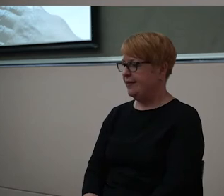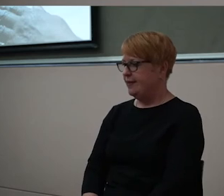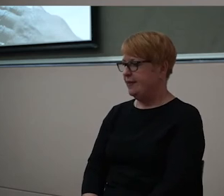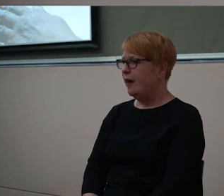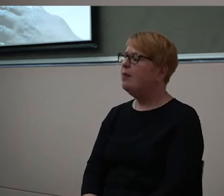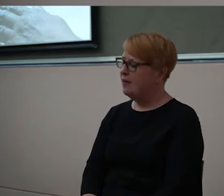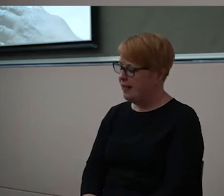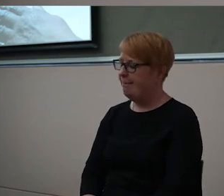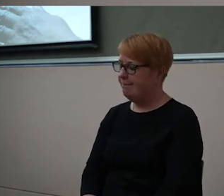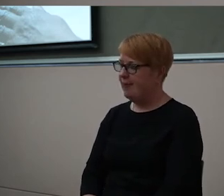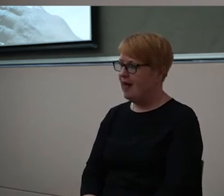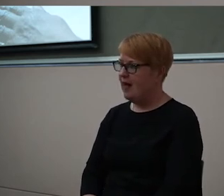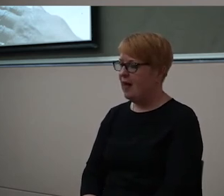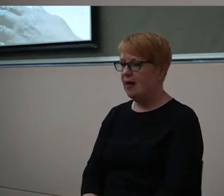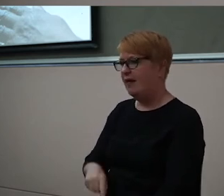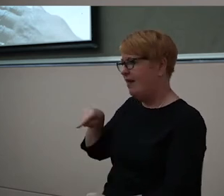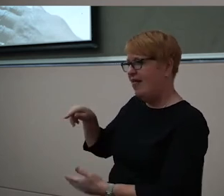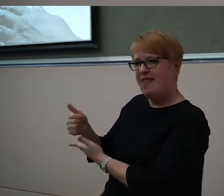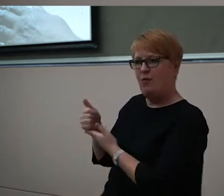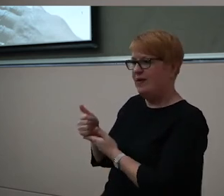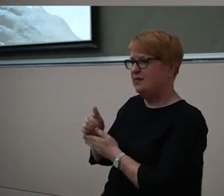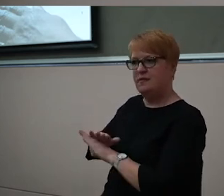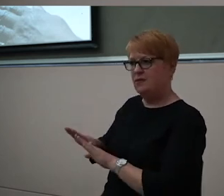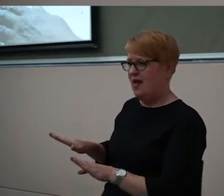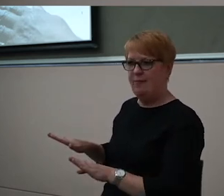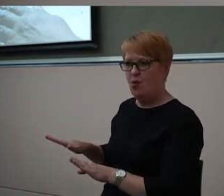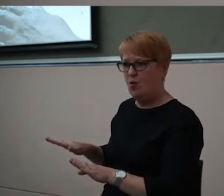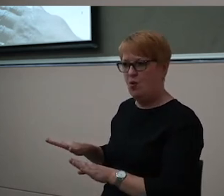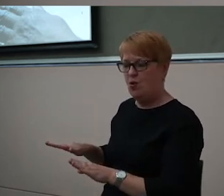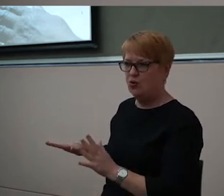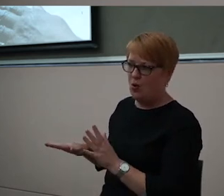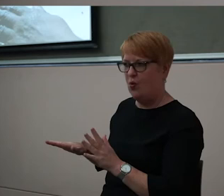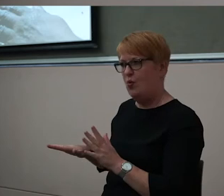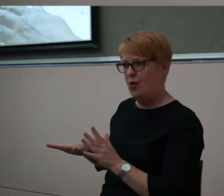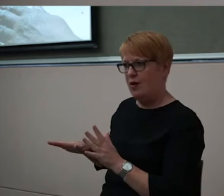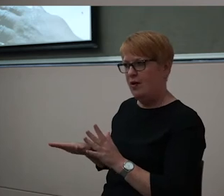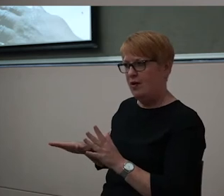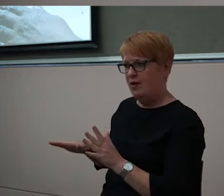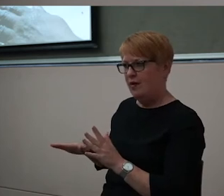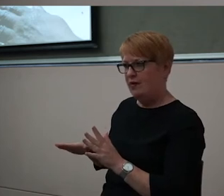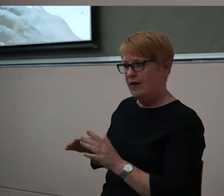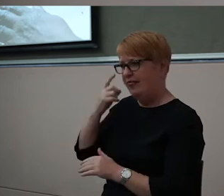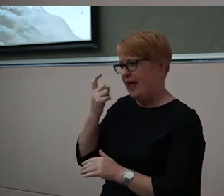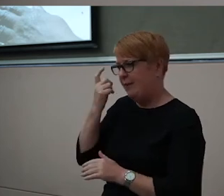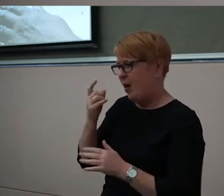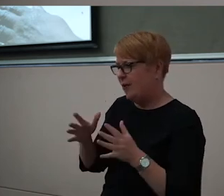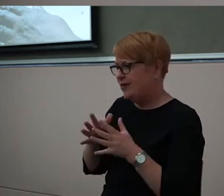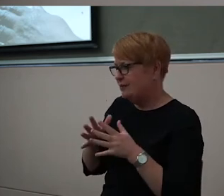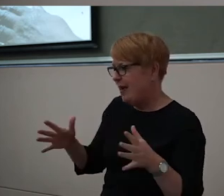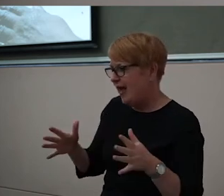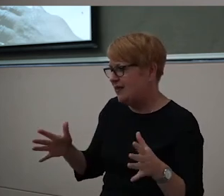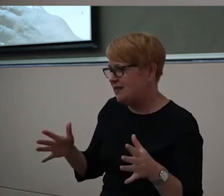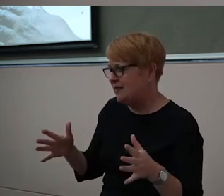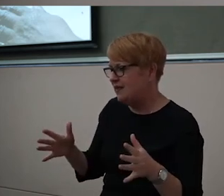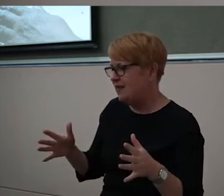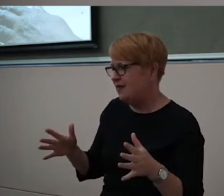felt really crucial because there were so many questions about like, who's the group? How do we bring a group together? Like